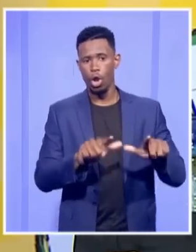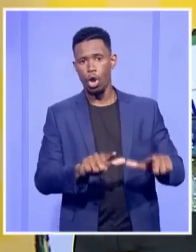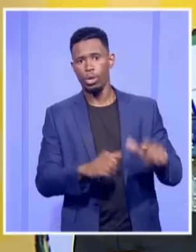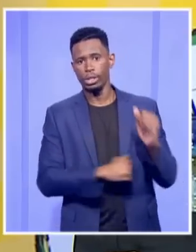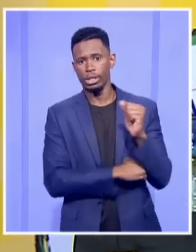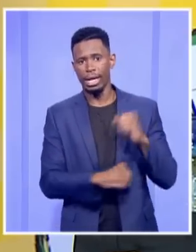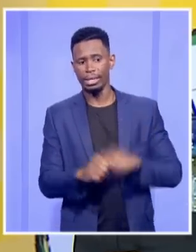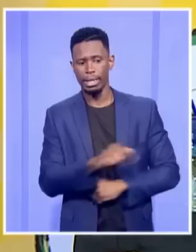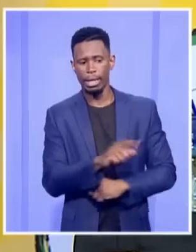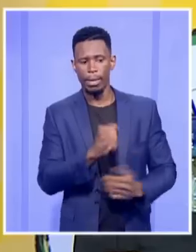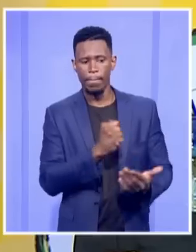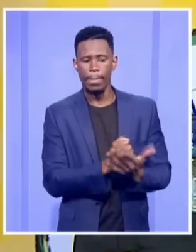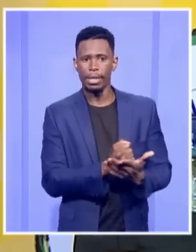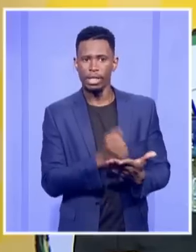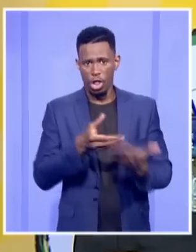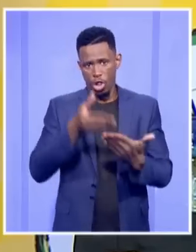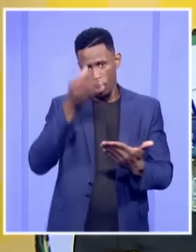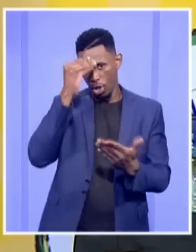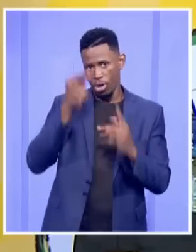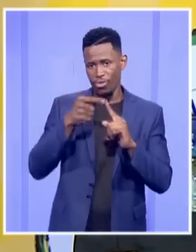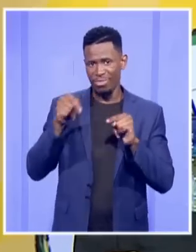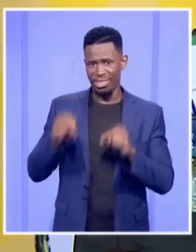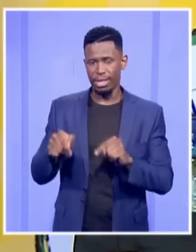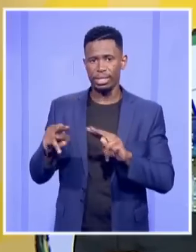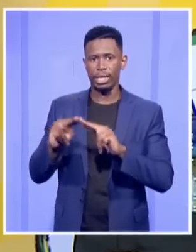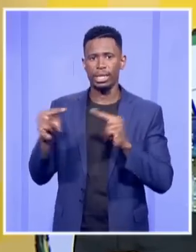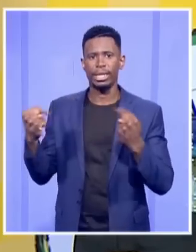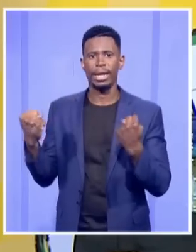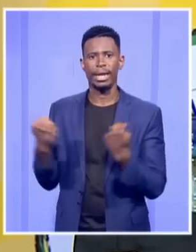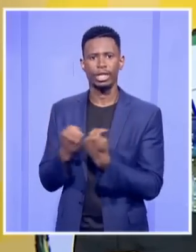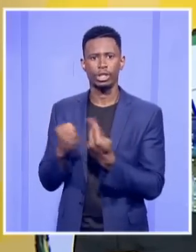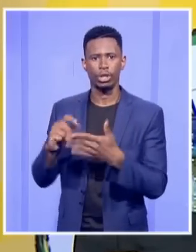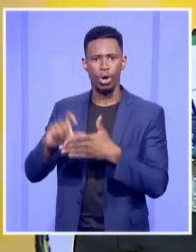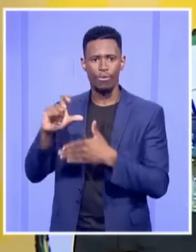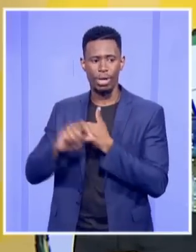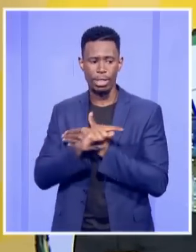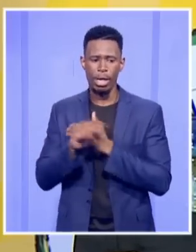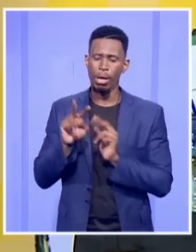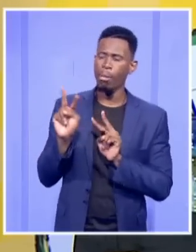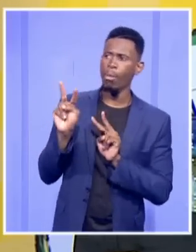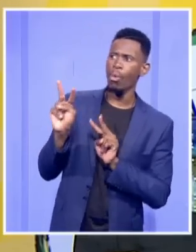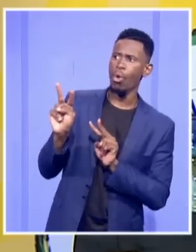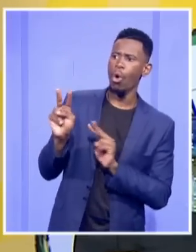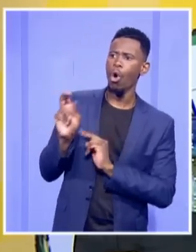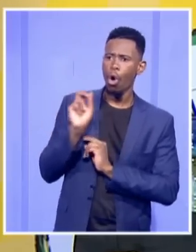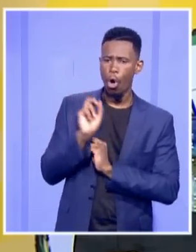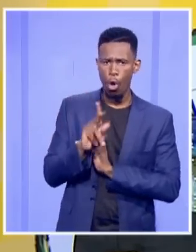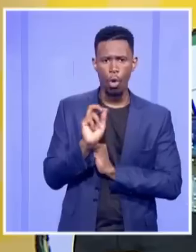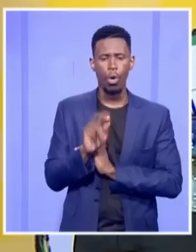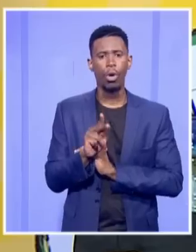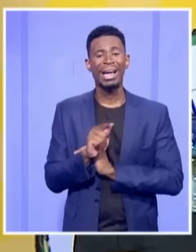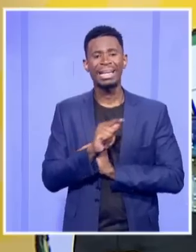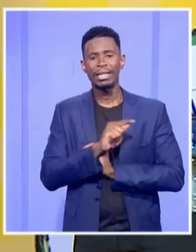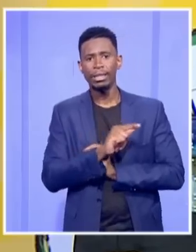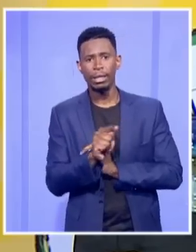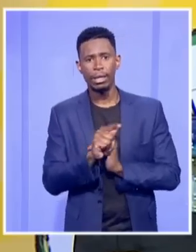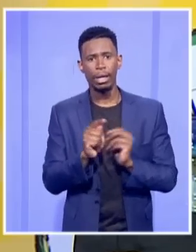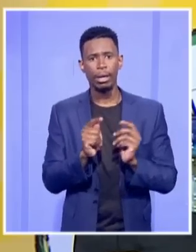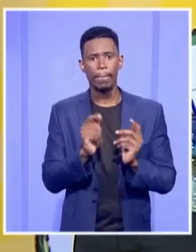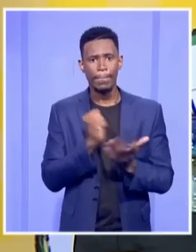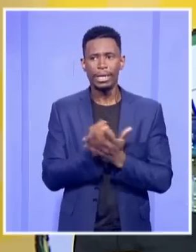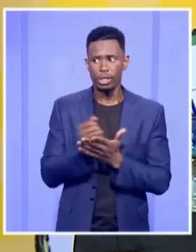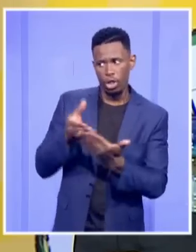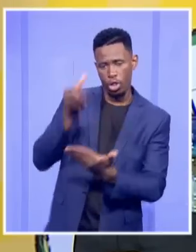our gatherings to be undertaken in this fashion. Meetings of the ANC must never collapse because of credentials.